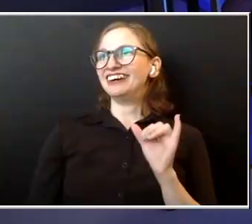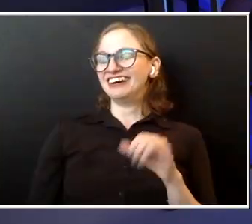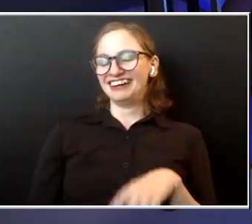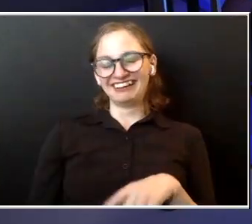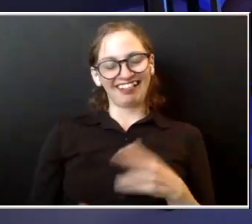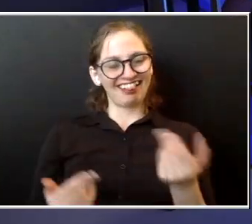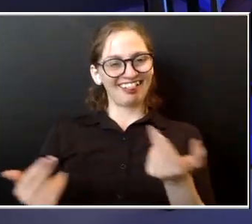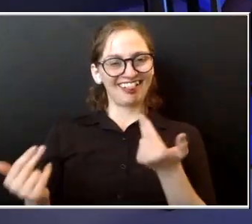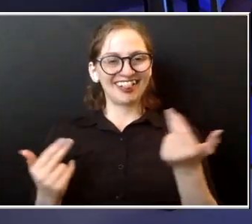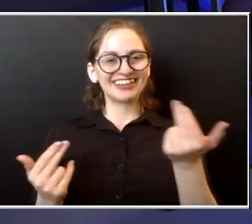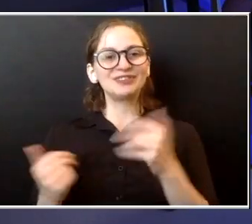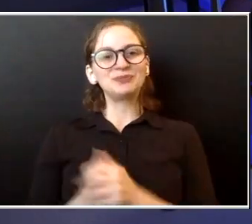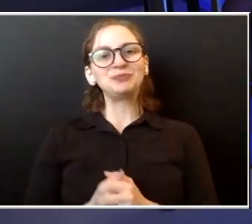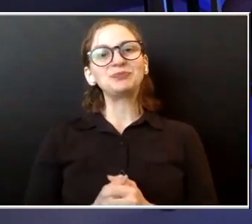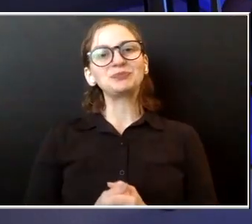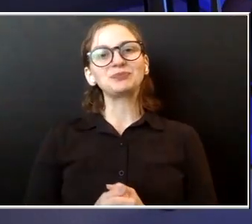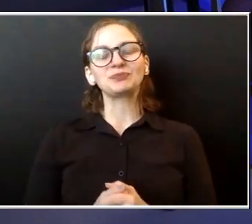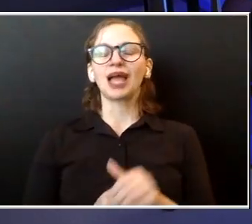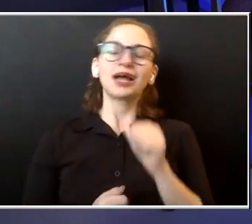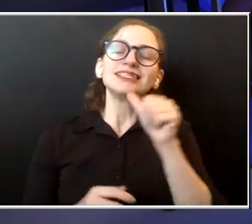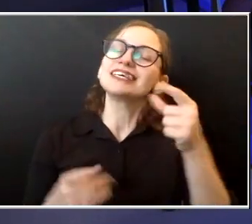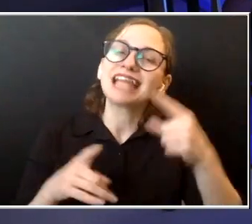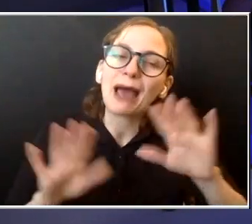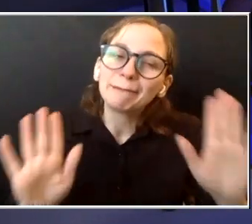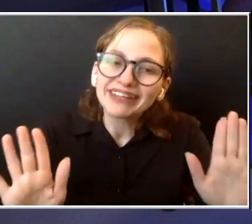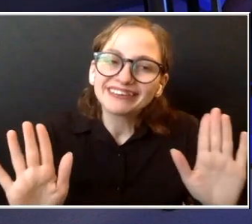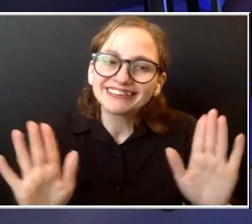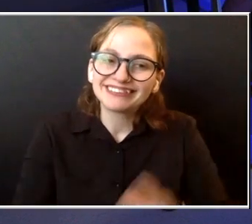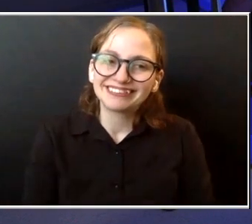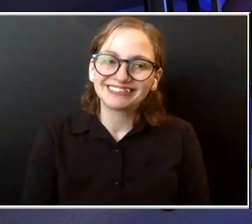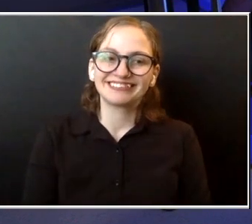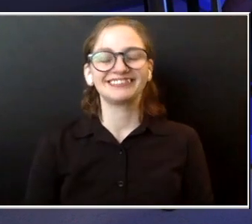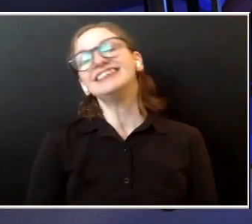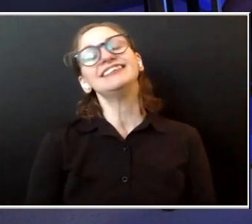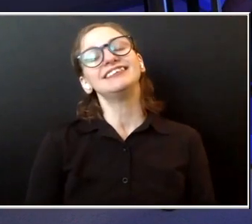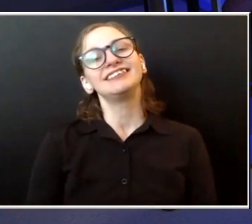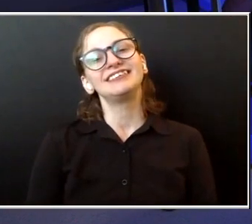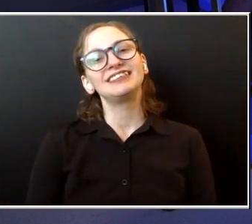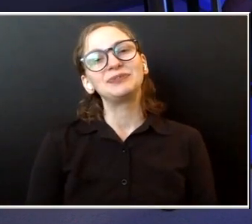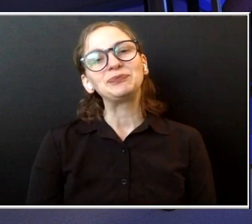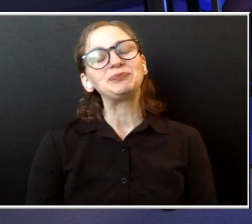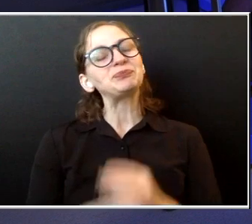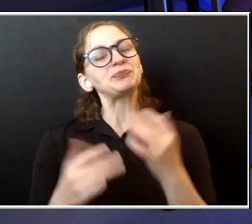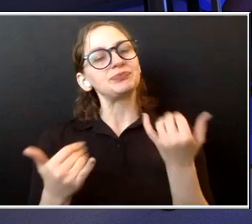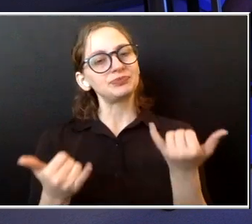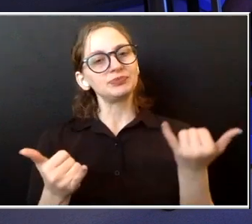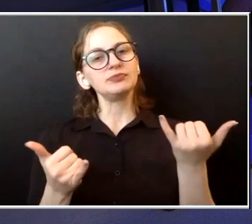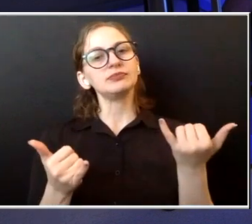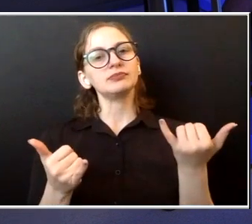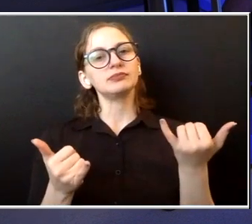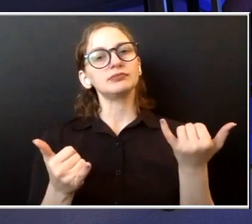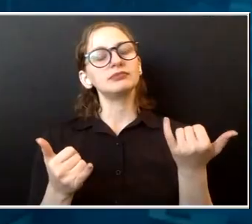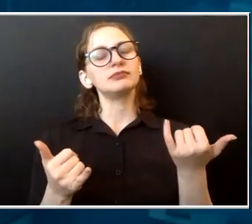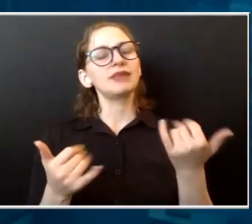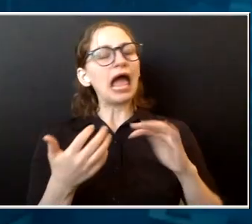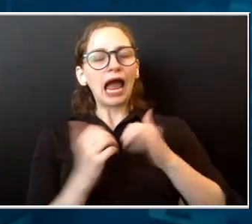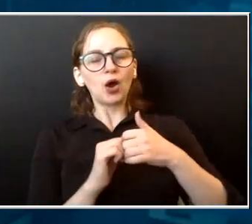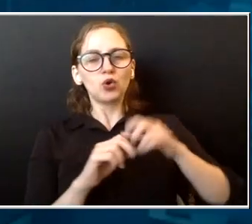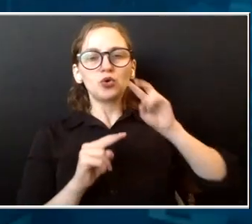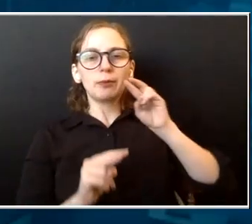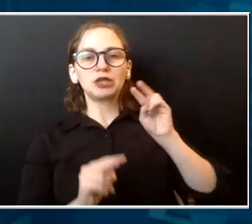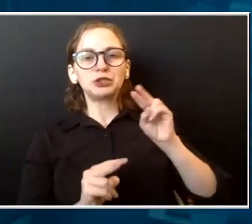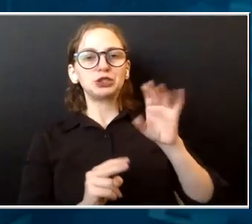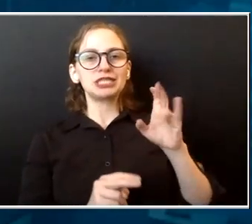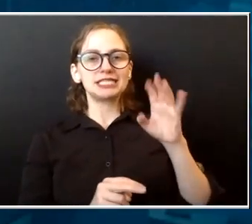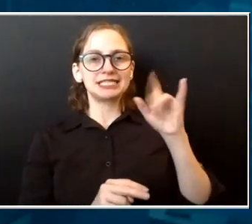That does not happen, trust me. So talk to us a little bit about what do you do to monitor Cindy's health? So what